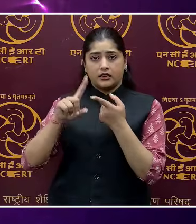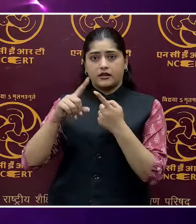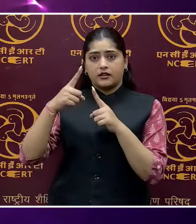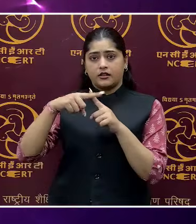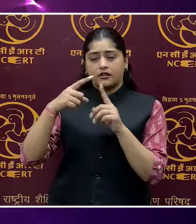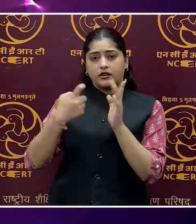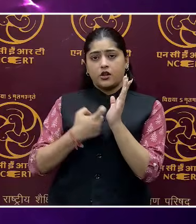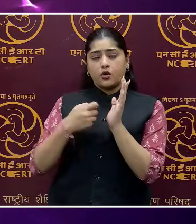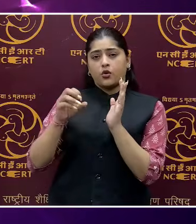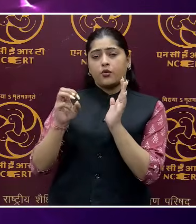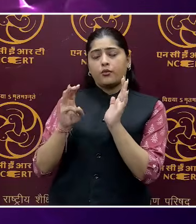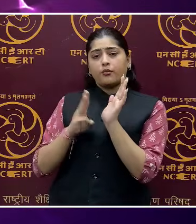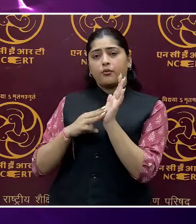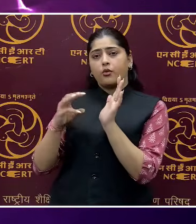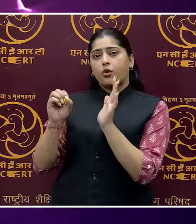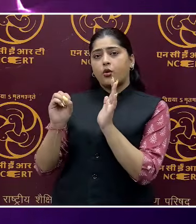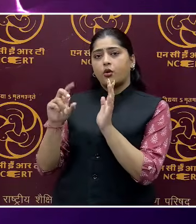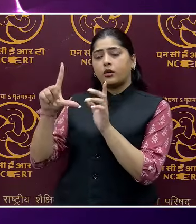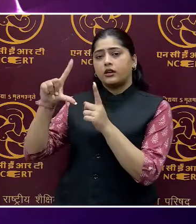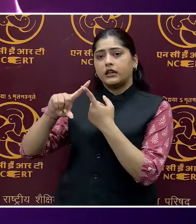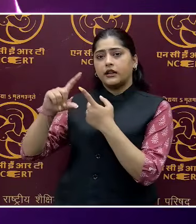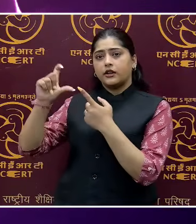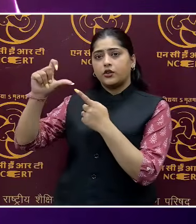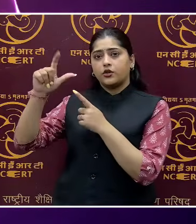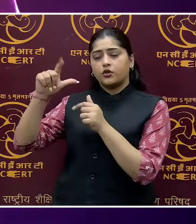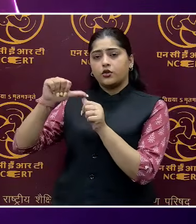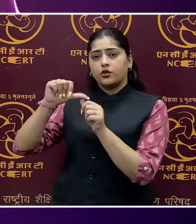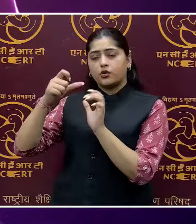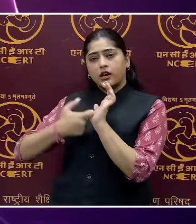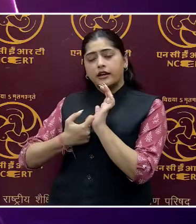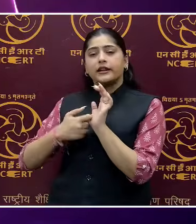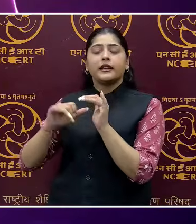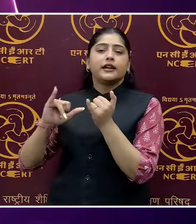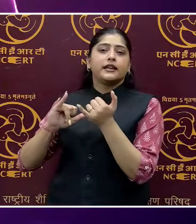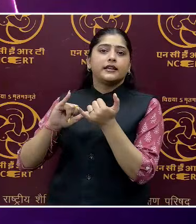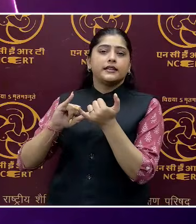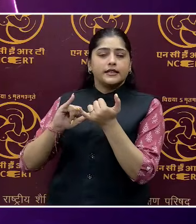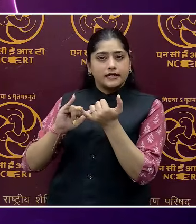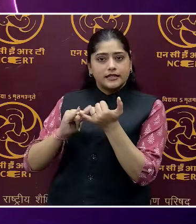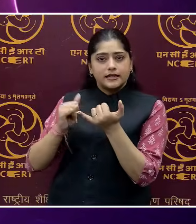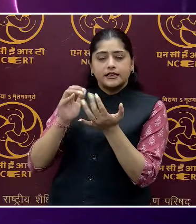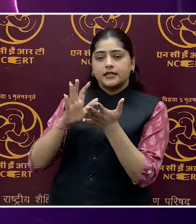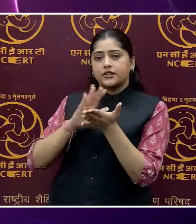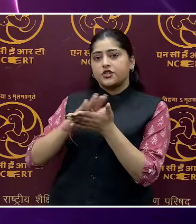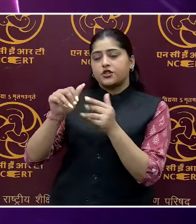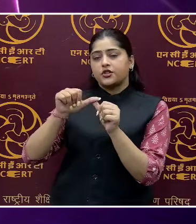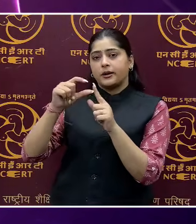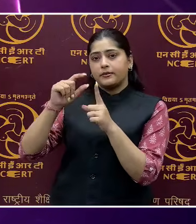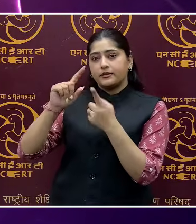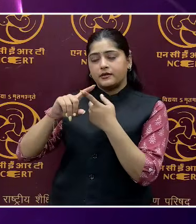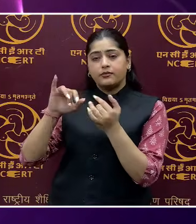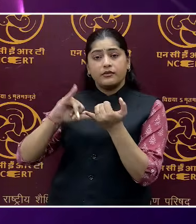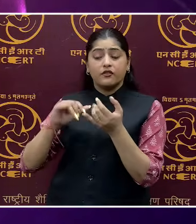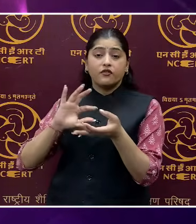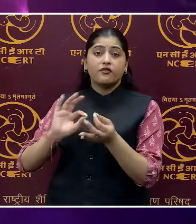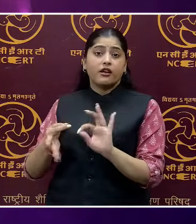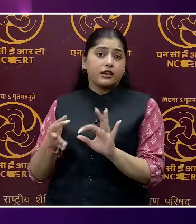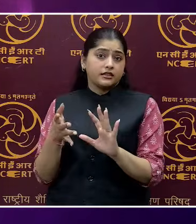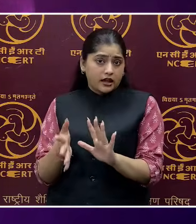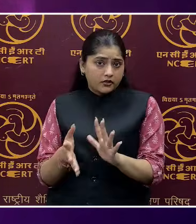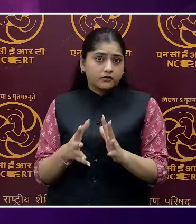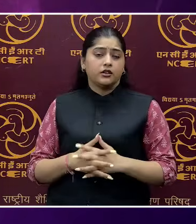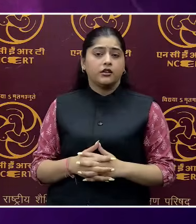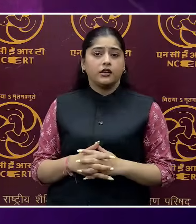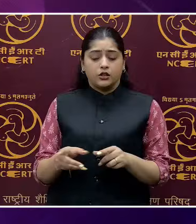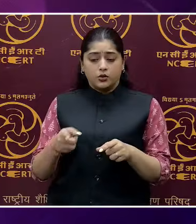are tightly packed together with strong intermolecular force, and these intermolecular spaces are very less